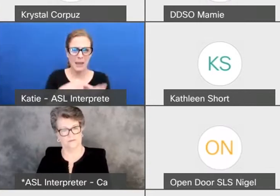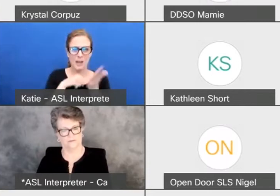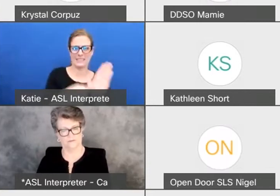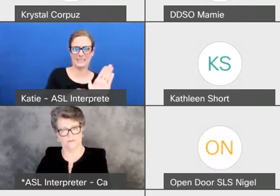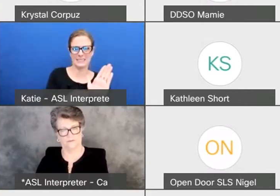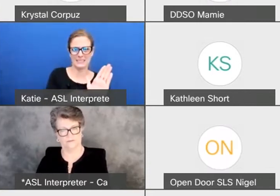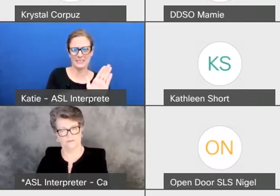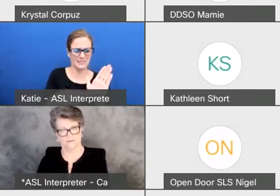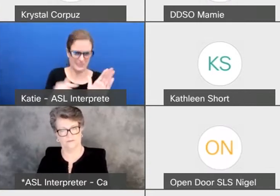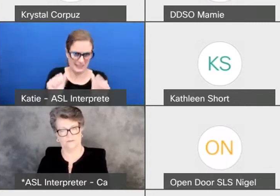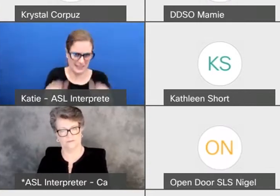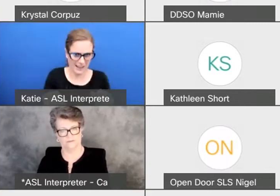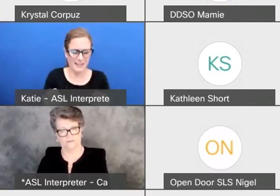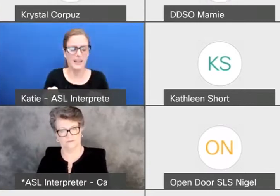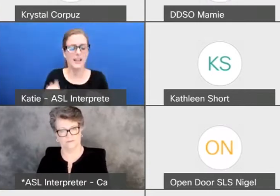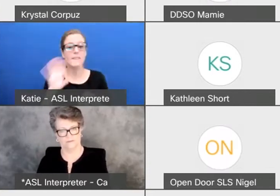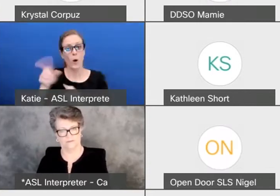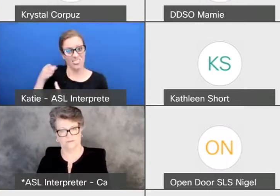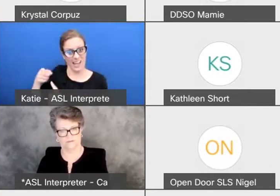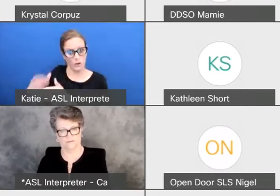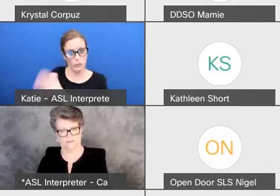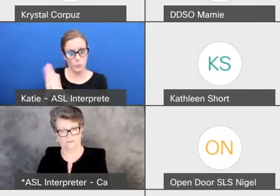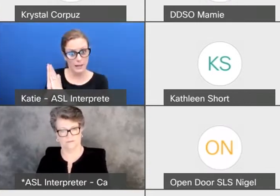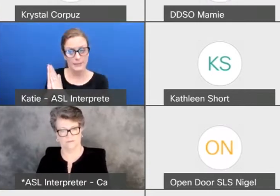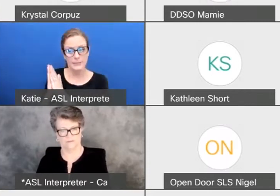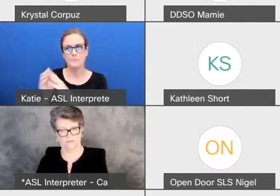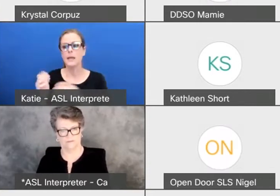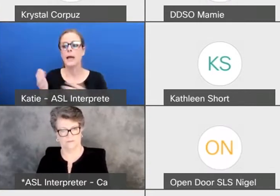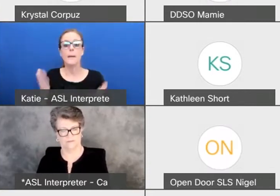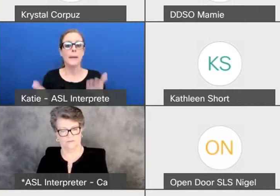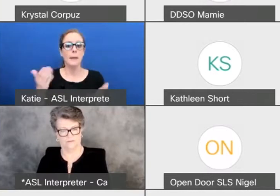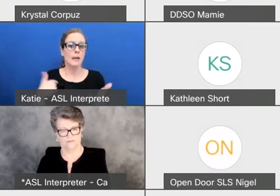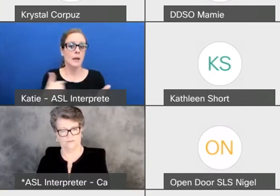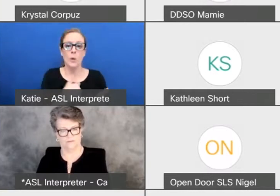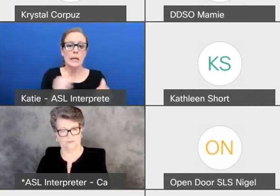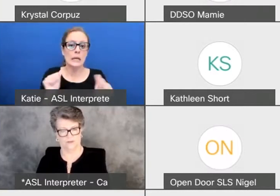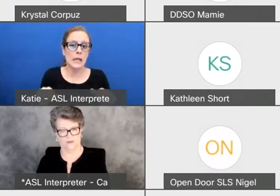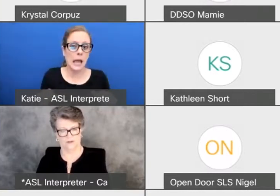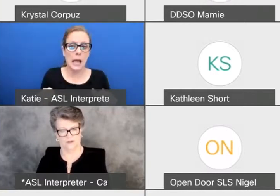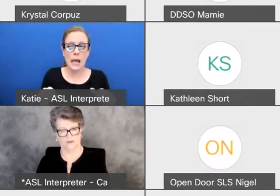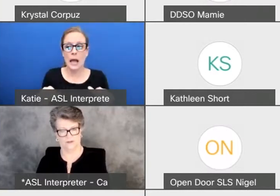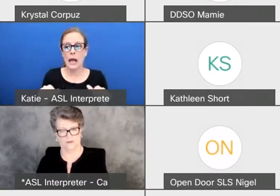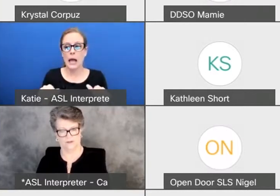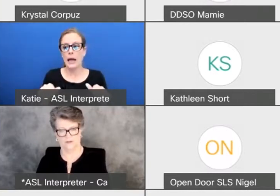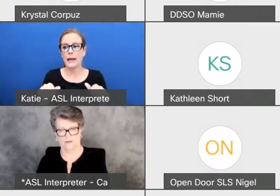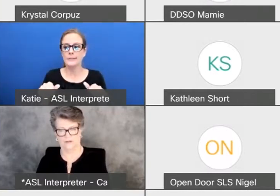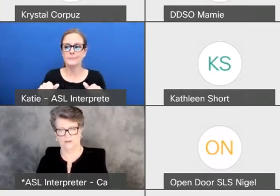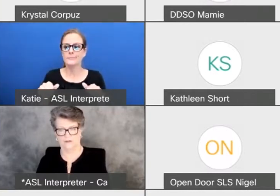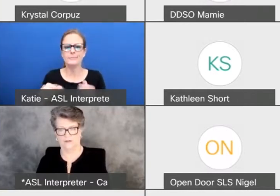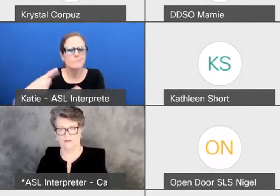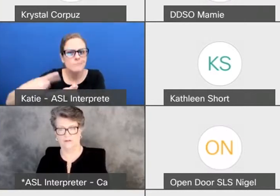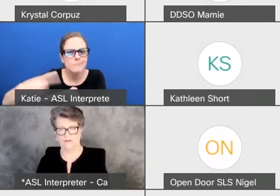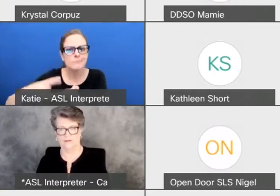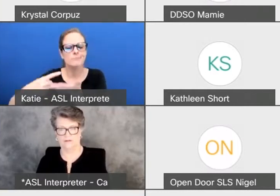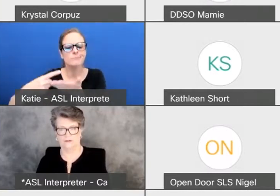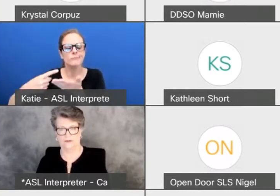for the specific, that specific request, maybe we can workshop that request a little bit. Maybe we can